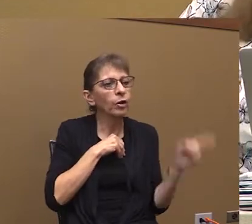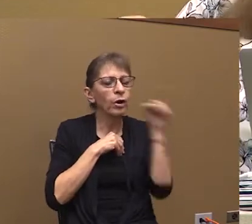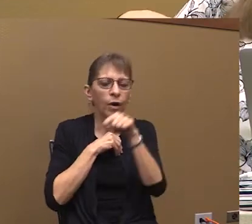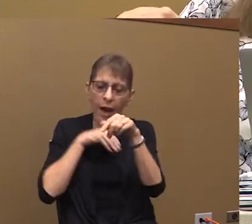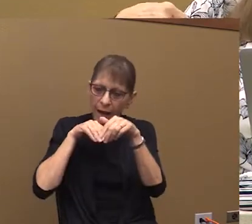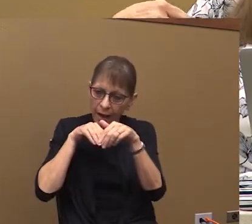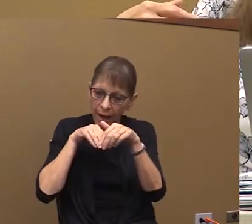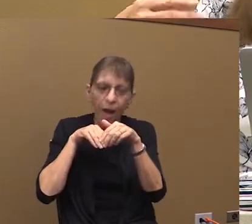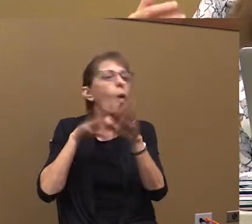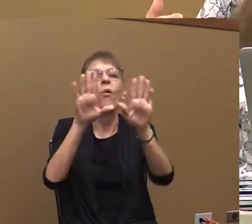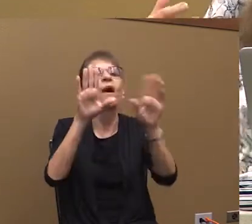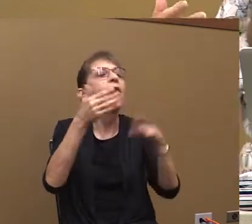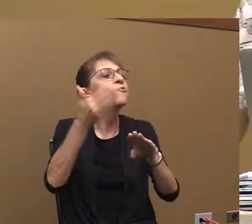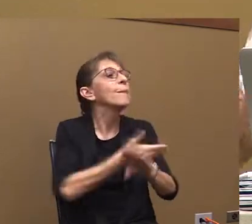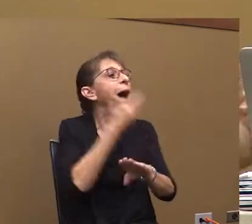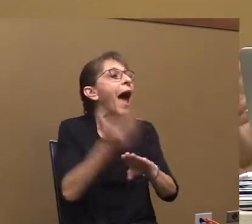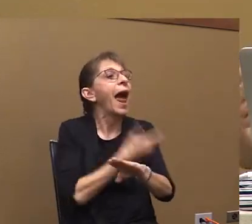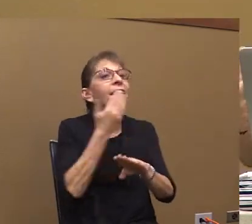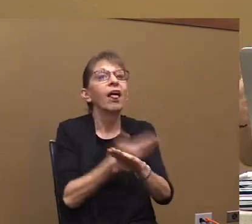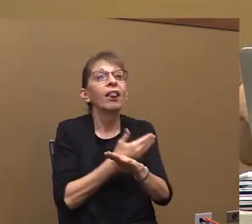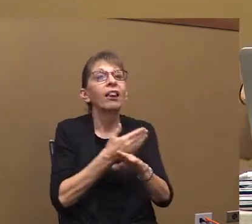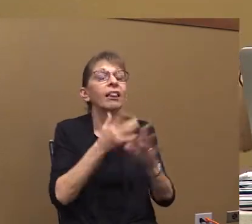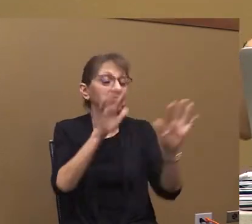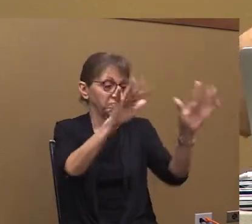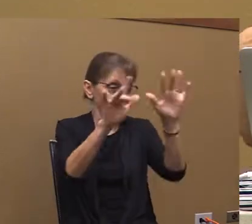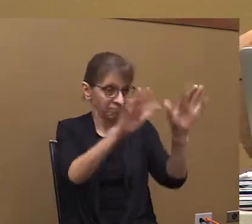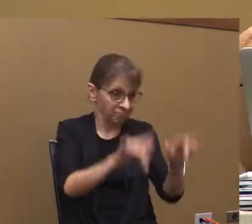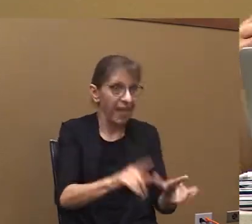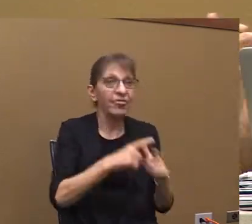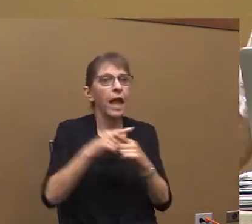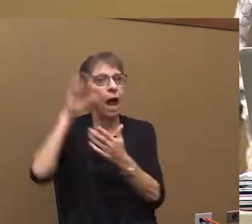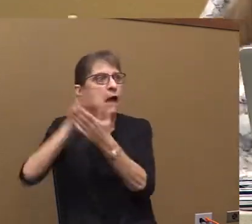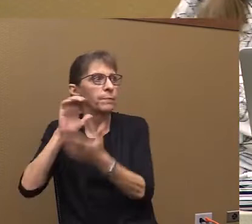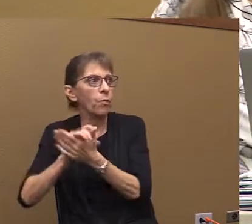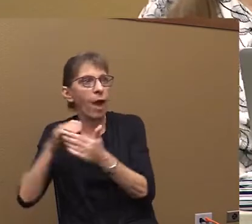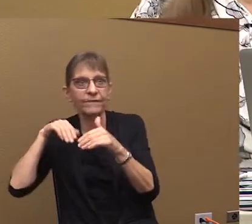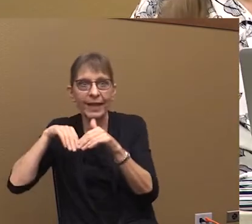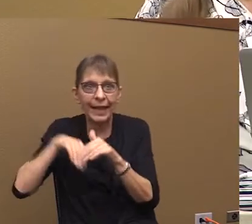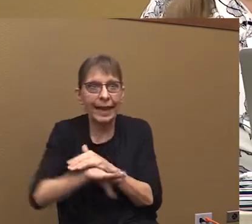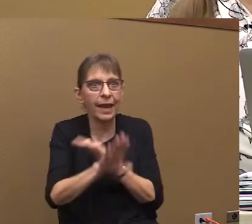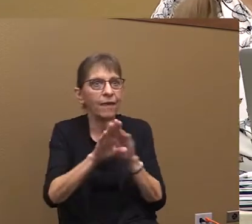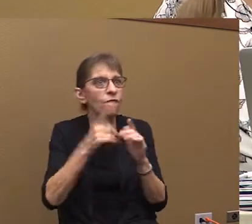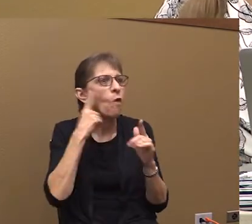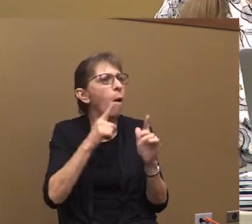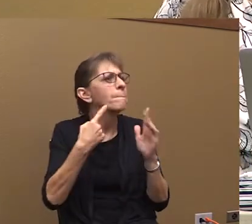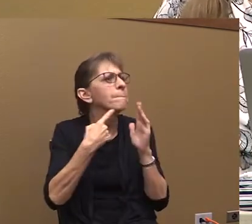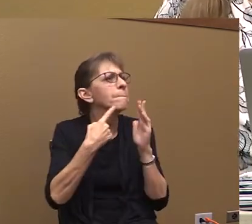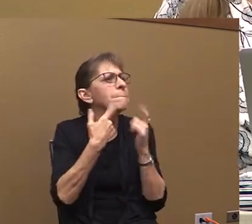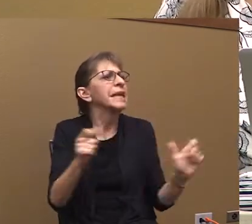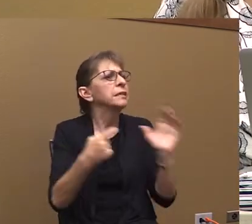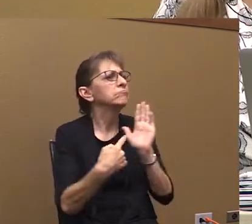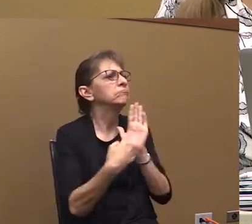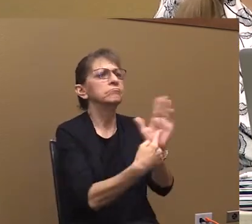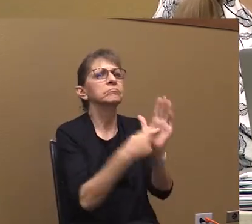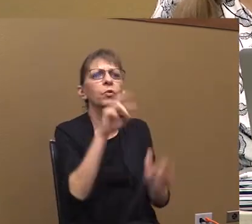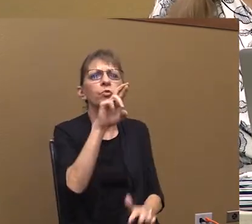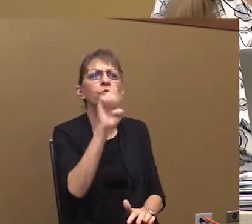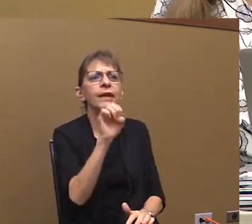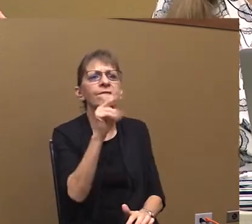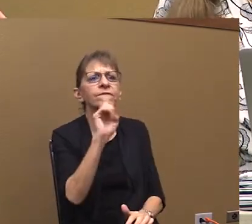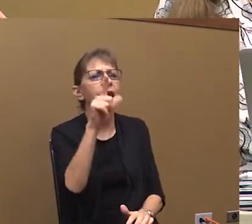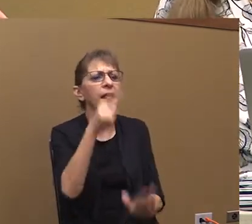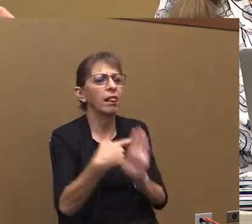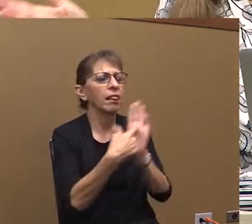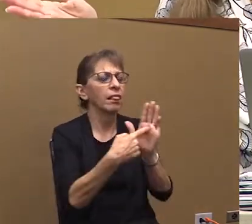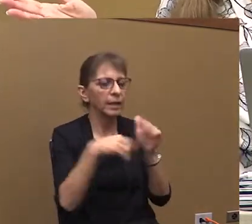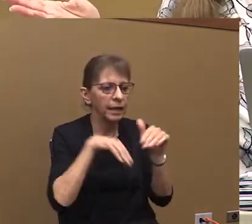and then maybe the homeowners don't see it, and they walk in for the big reveal, the husband and wife,